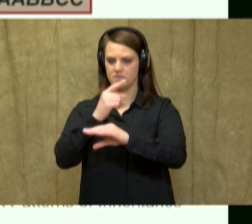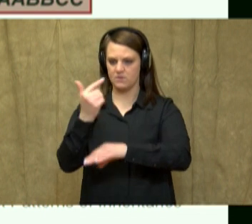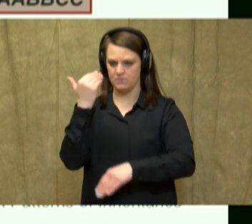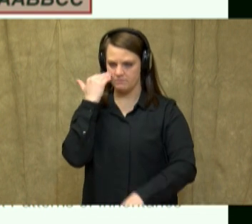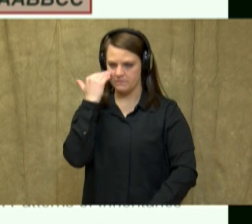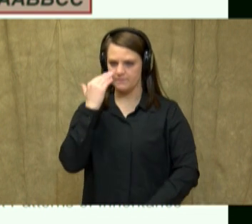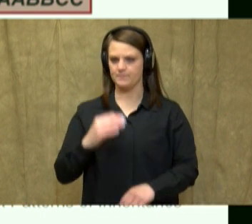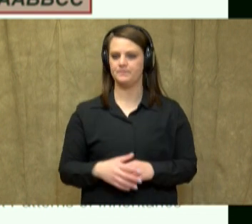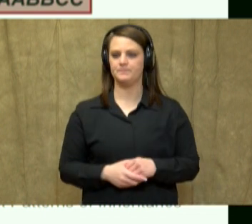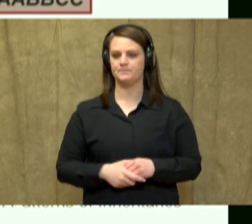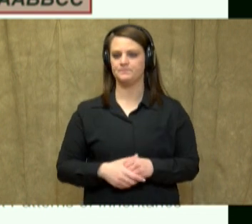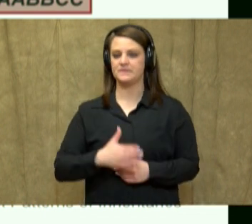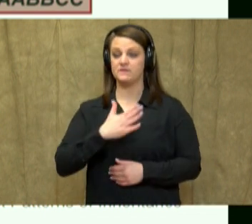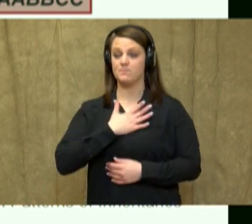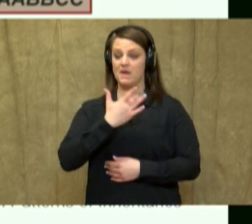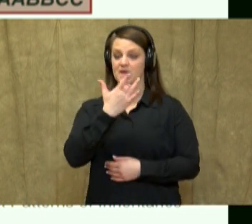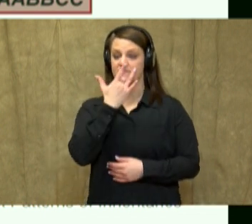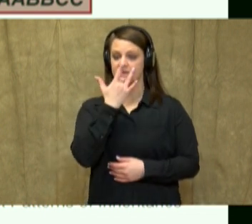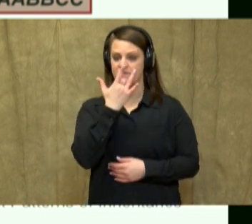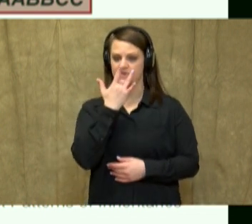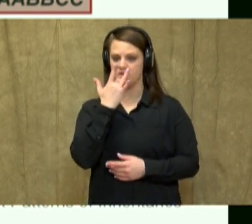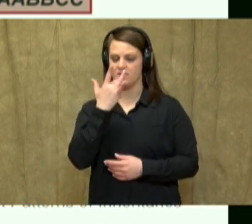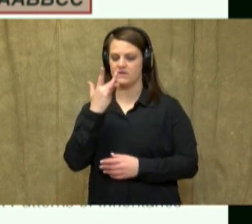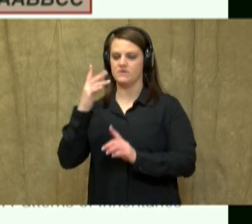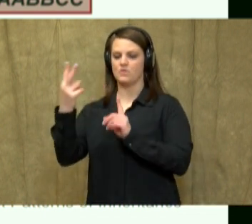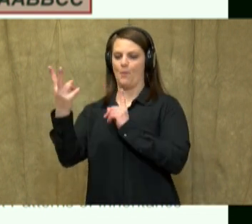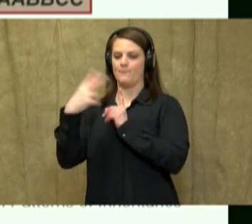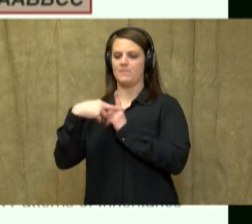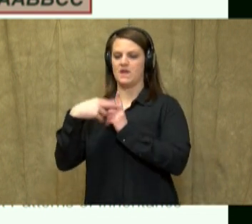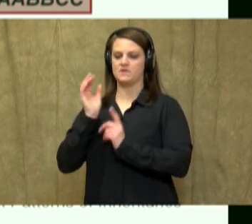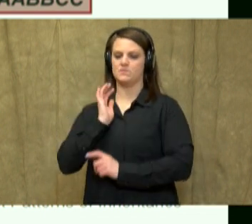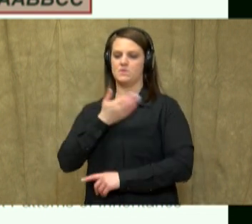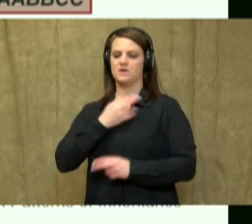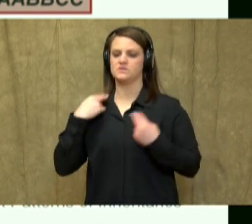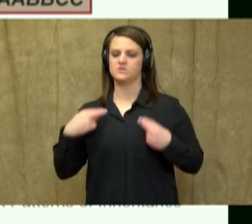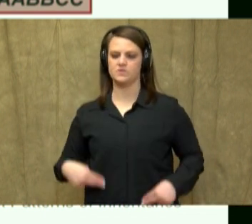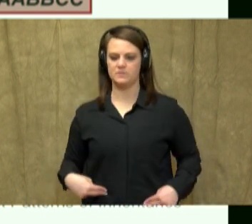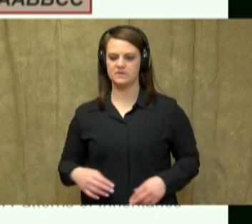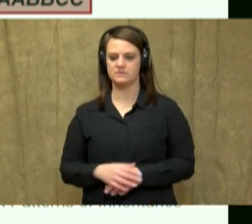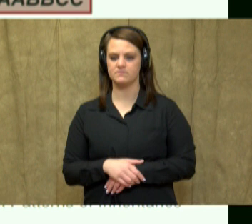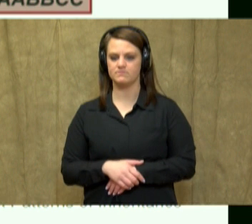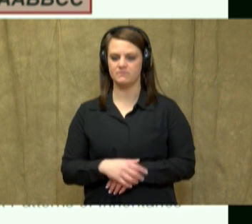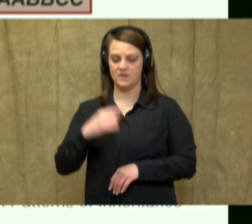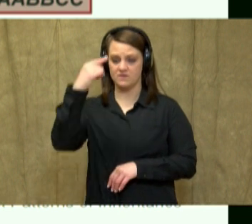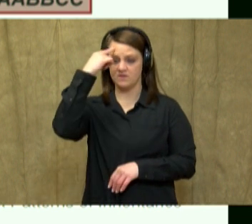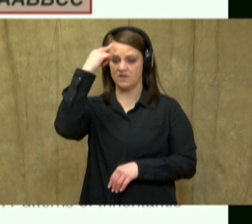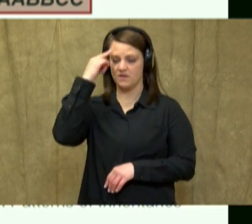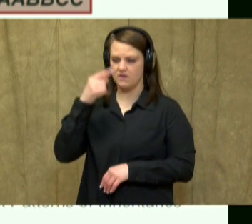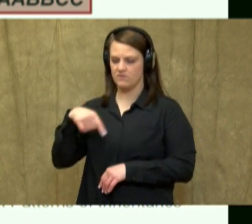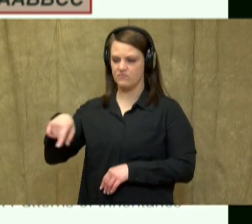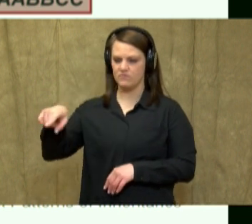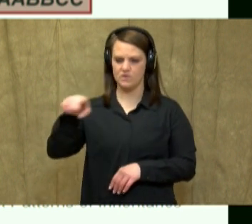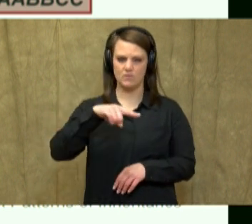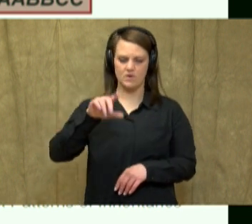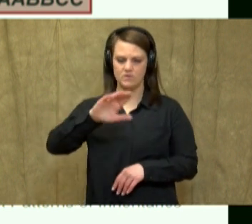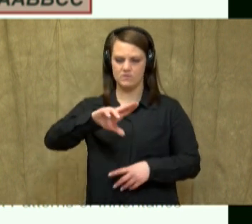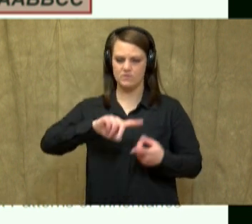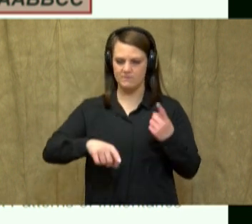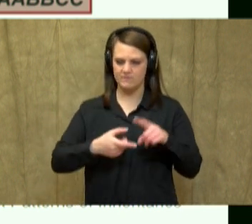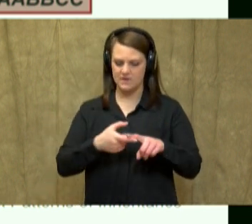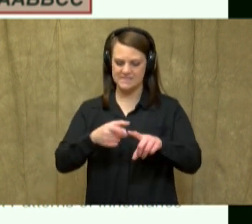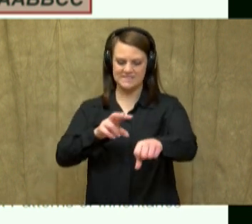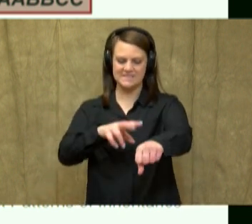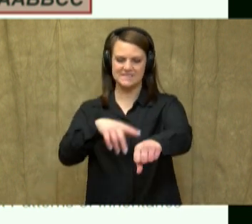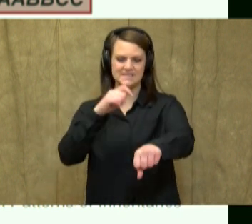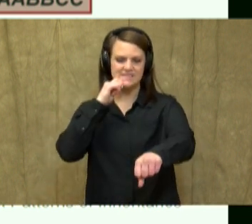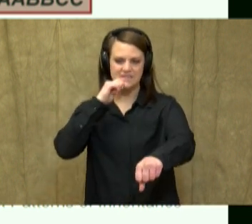Now, here's my favorite. This is how it applies to us. Think of you and all your friends and how different your skin